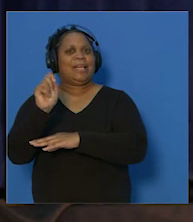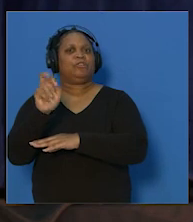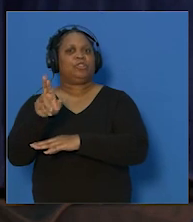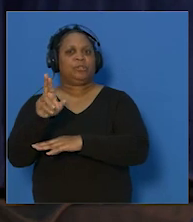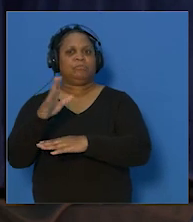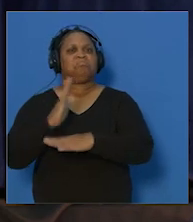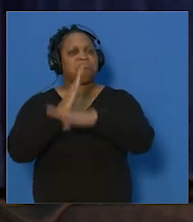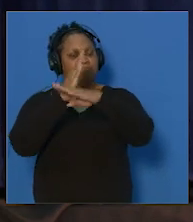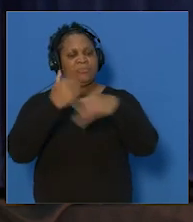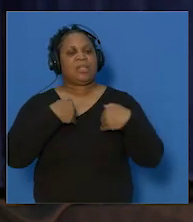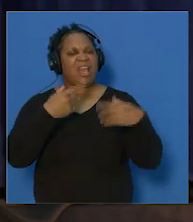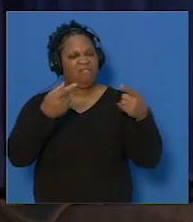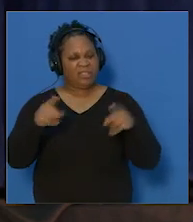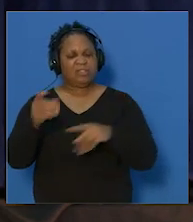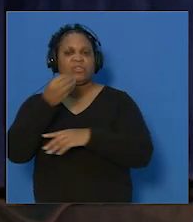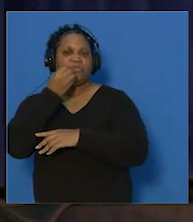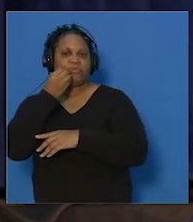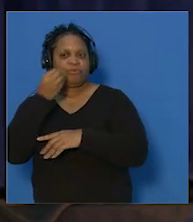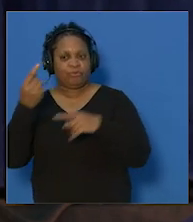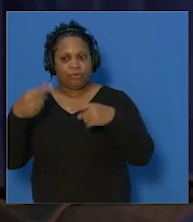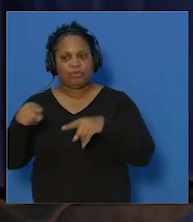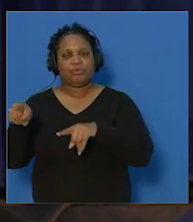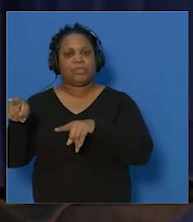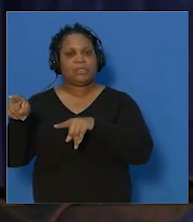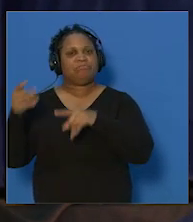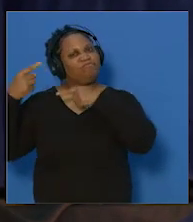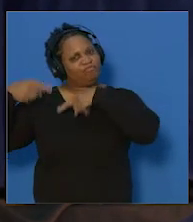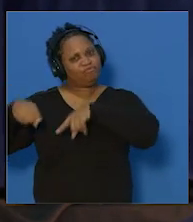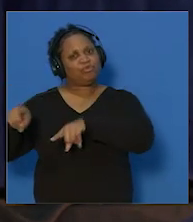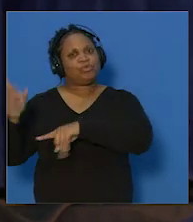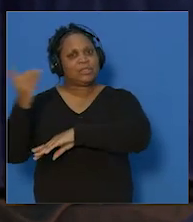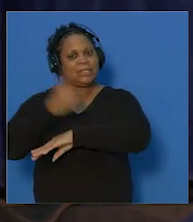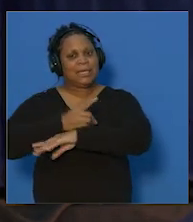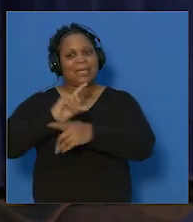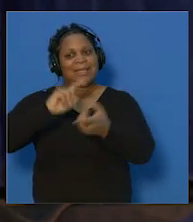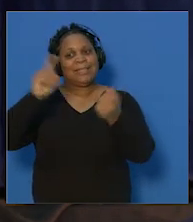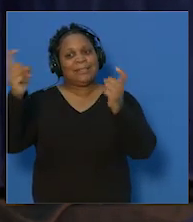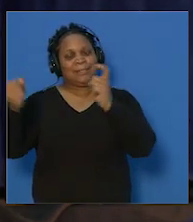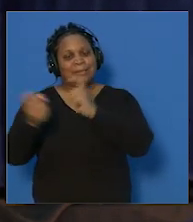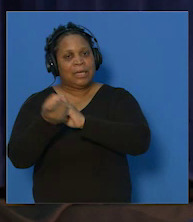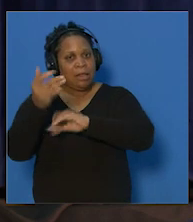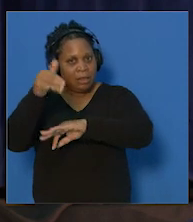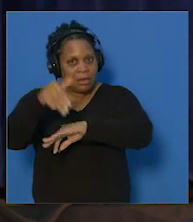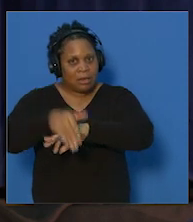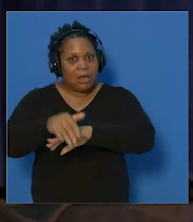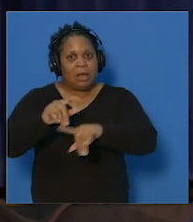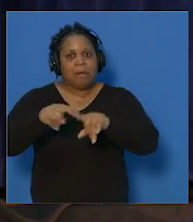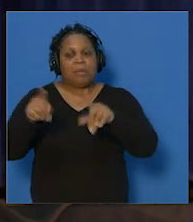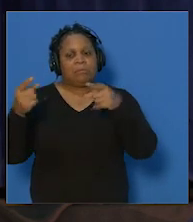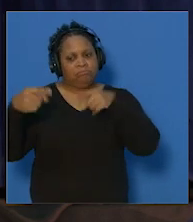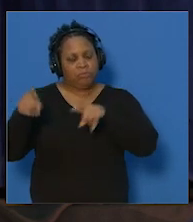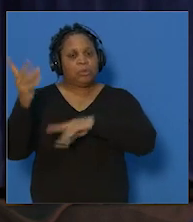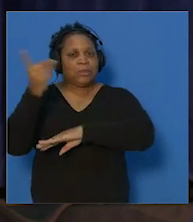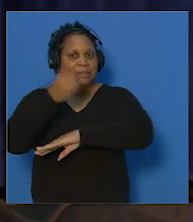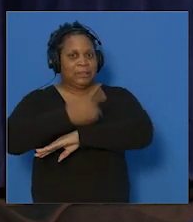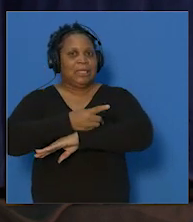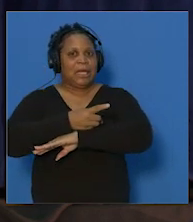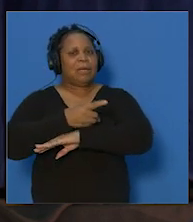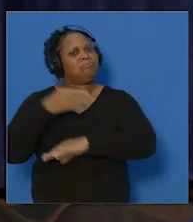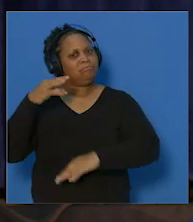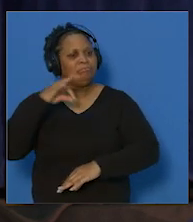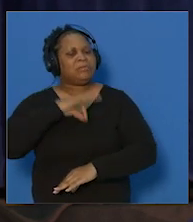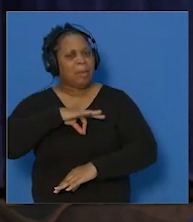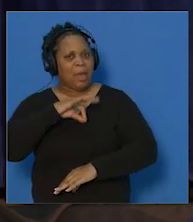during the day, and they transition into a nighttime shelter. But putting it in context, during the day, they have the